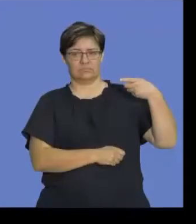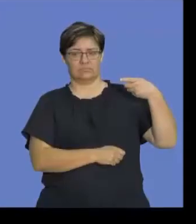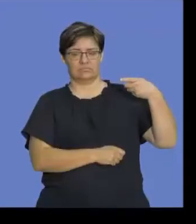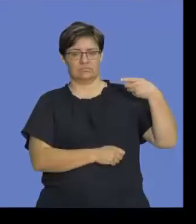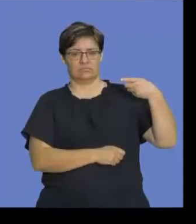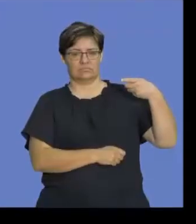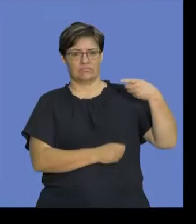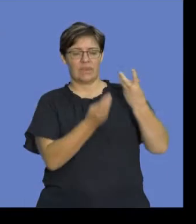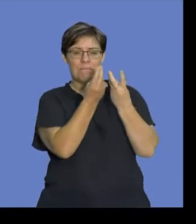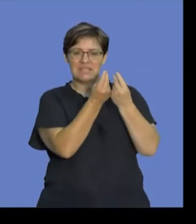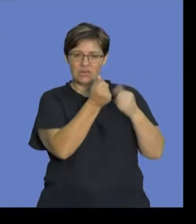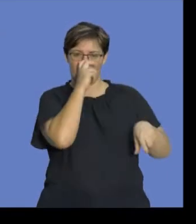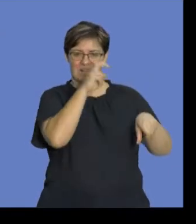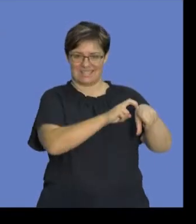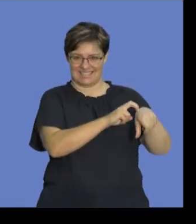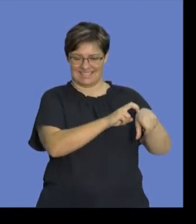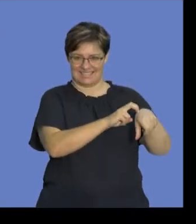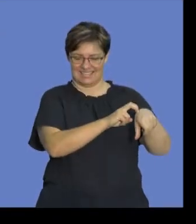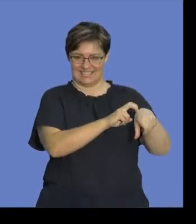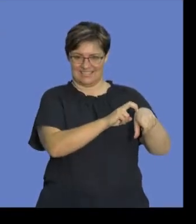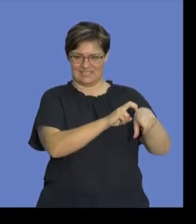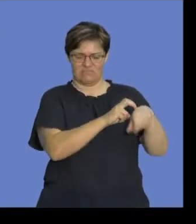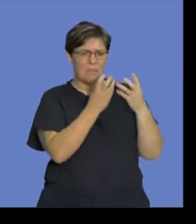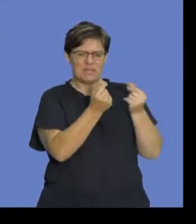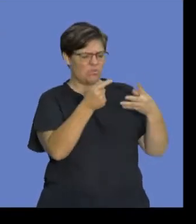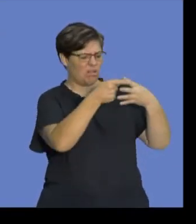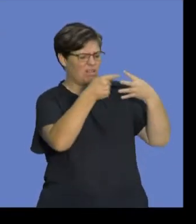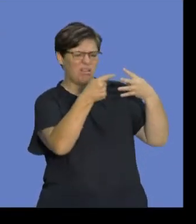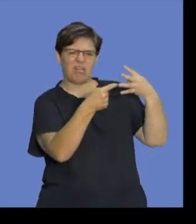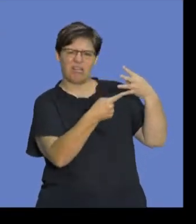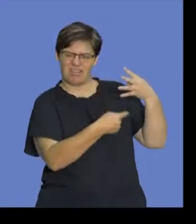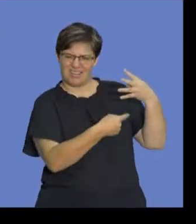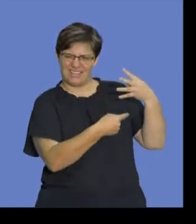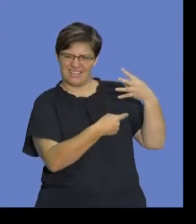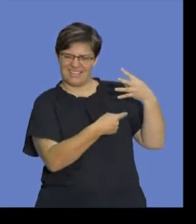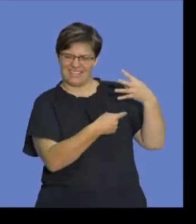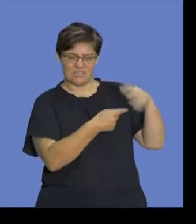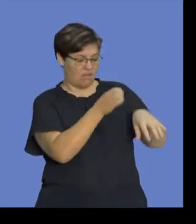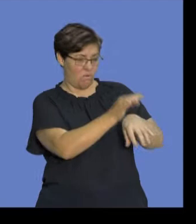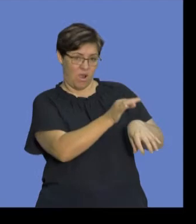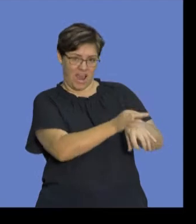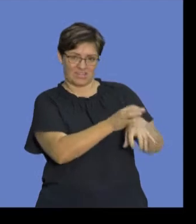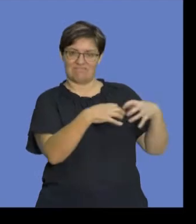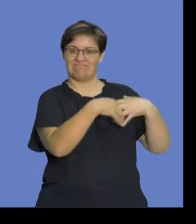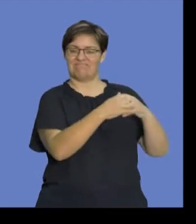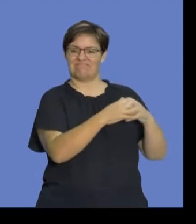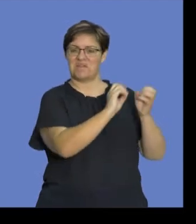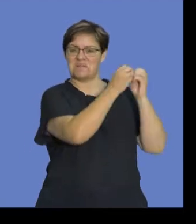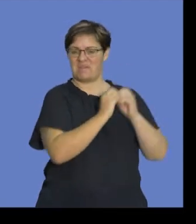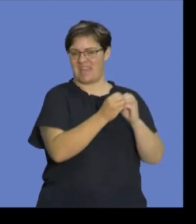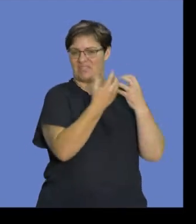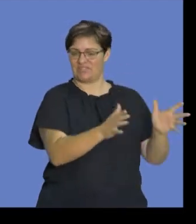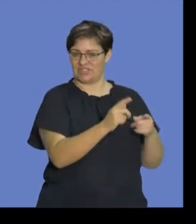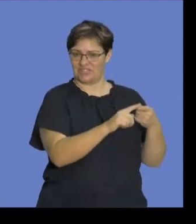your materials. What material went into making that particular